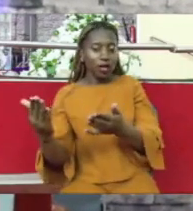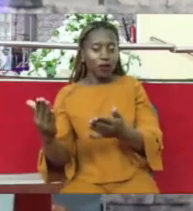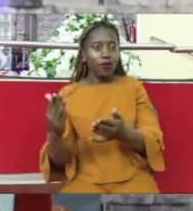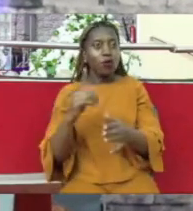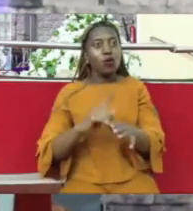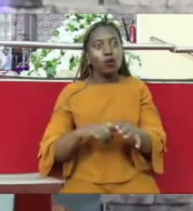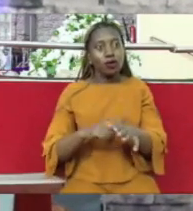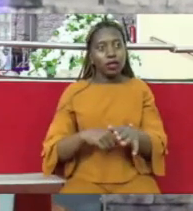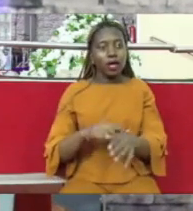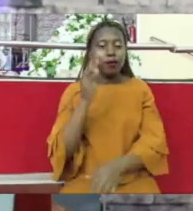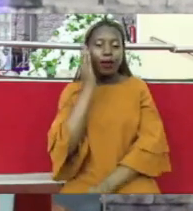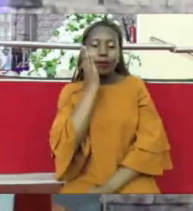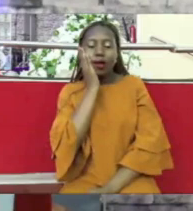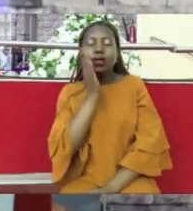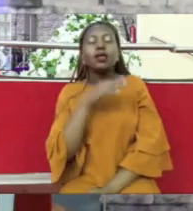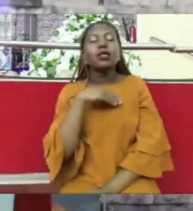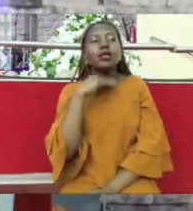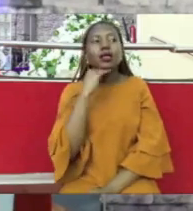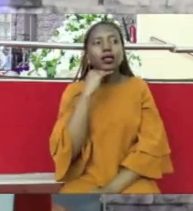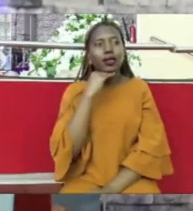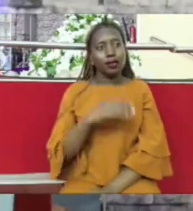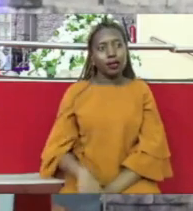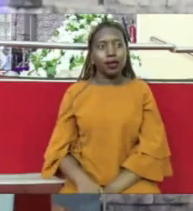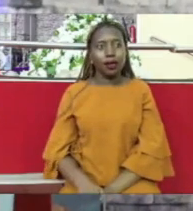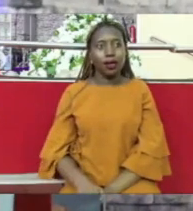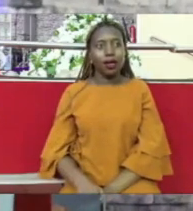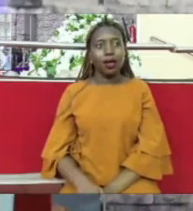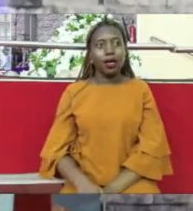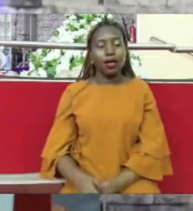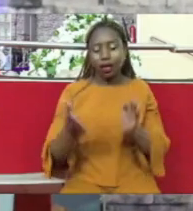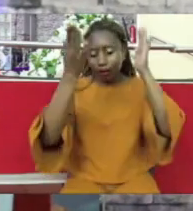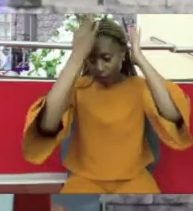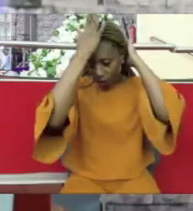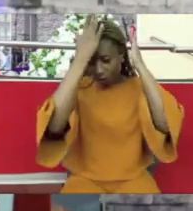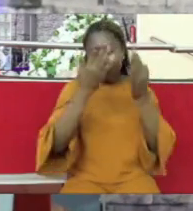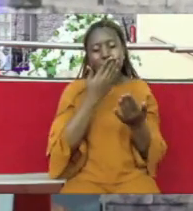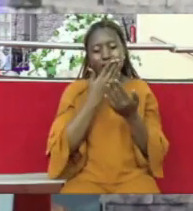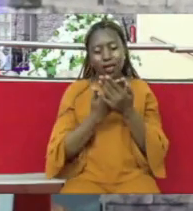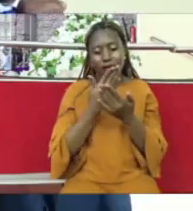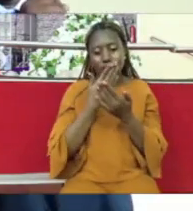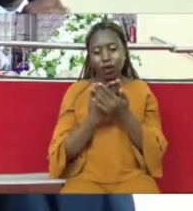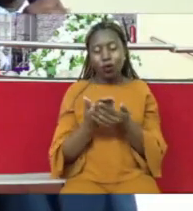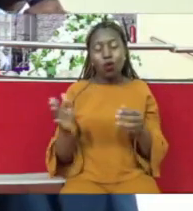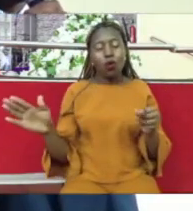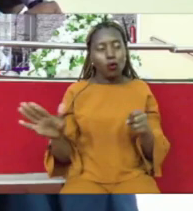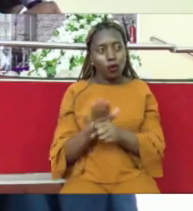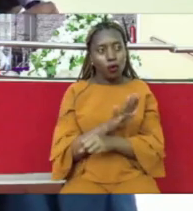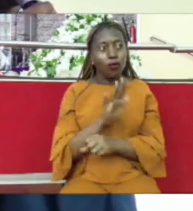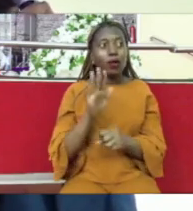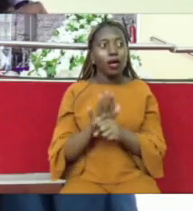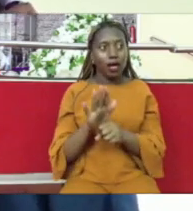the demise of the mother. Alipompoteza mama yake. He is forever grateful. Ana shukrani daima. And thanking you